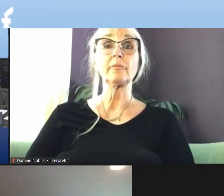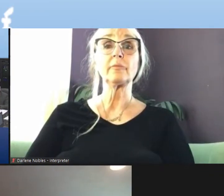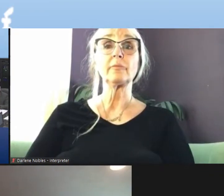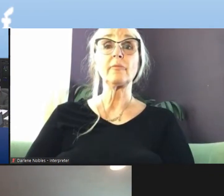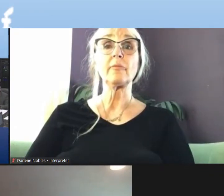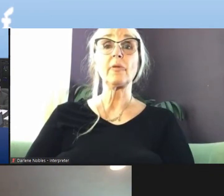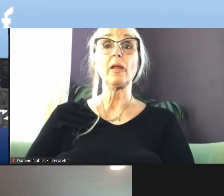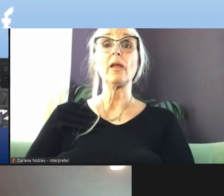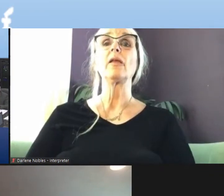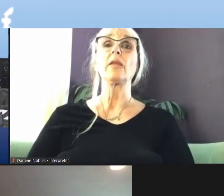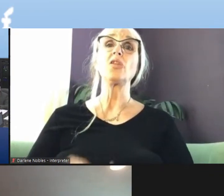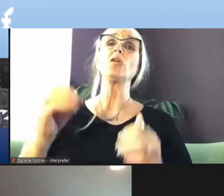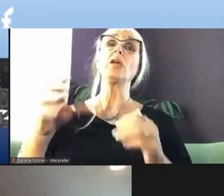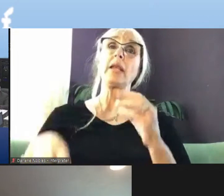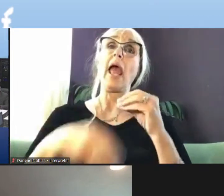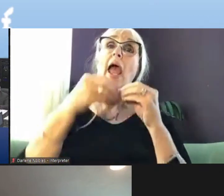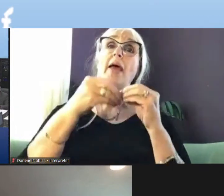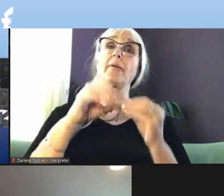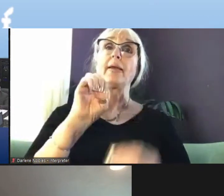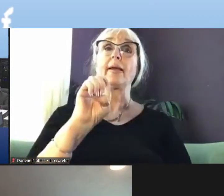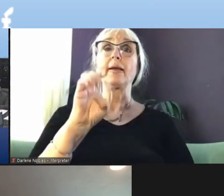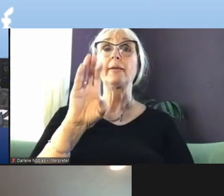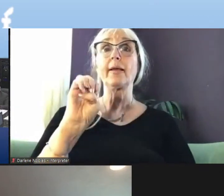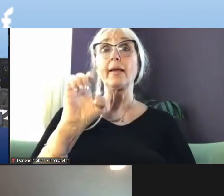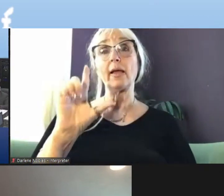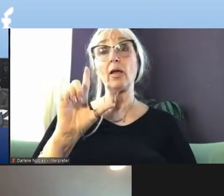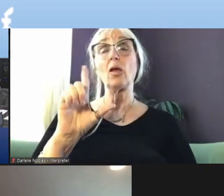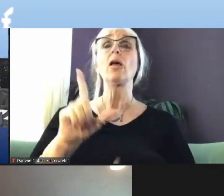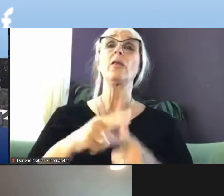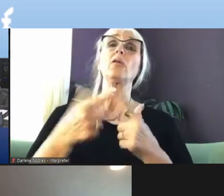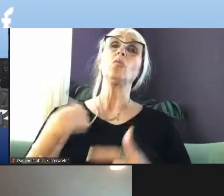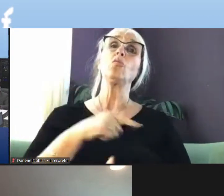Excel, and we can start looking at them.